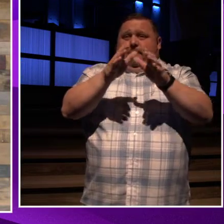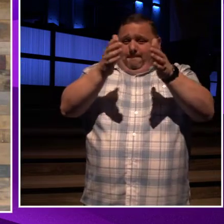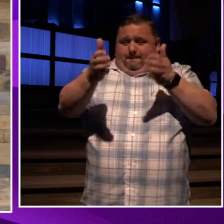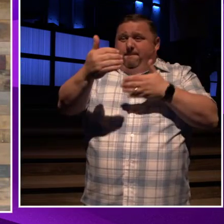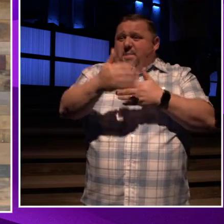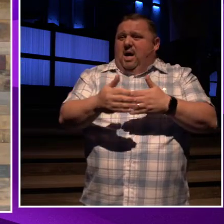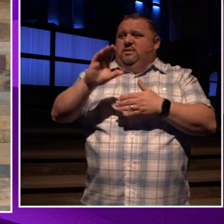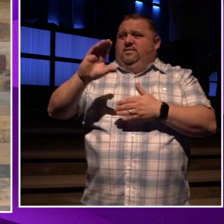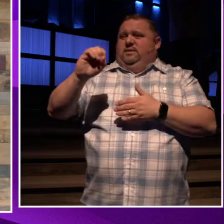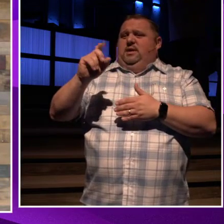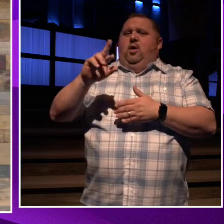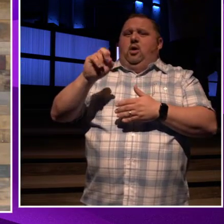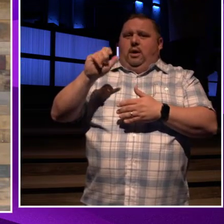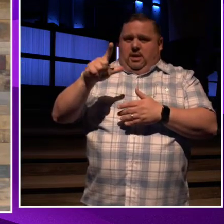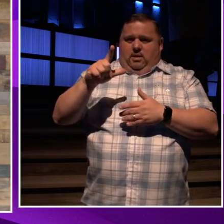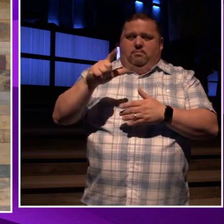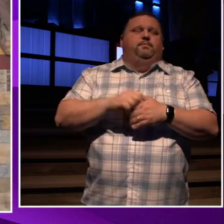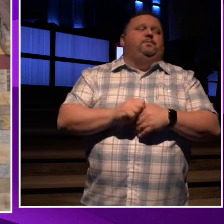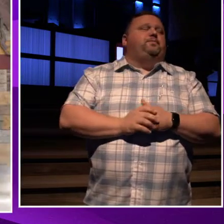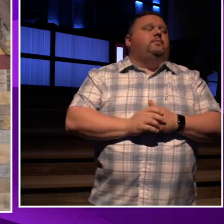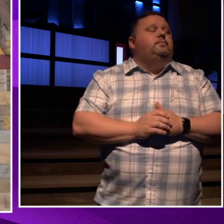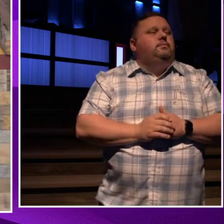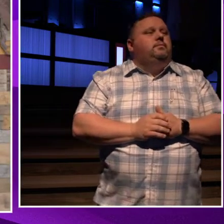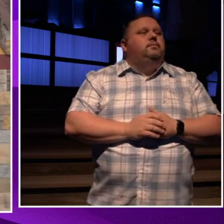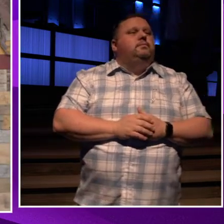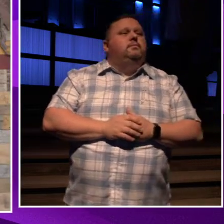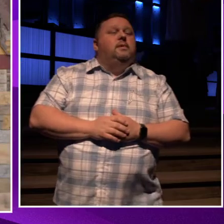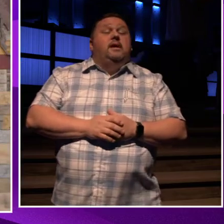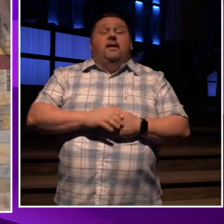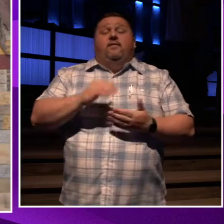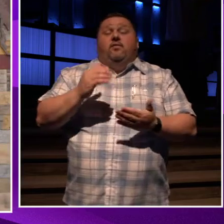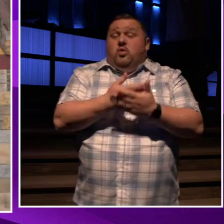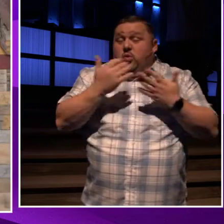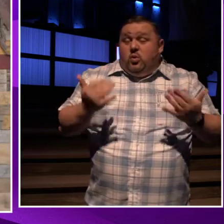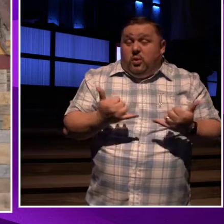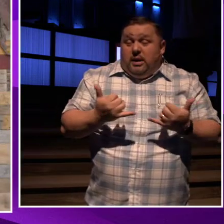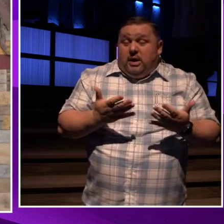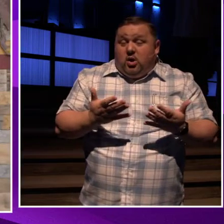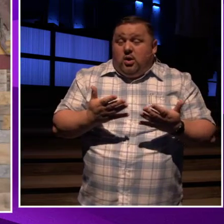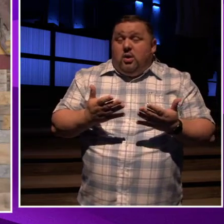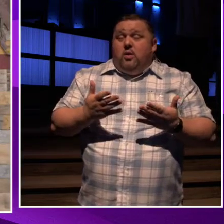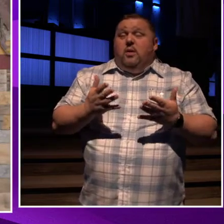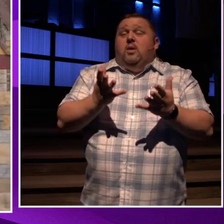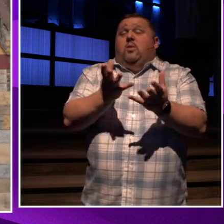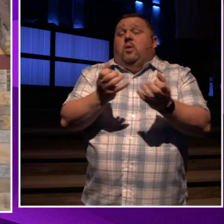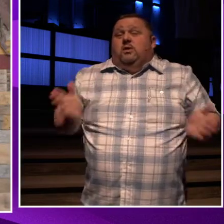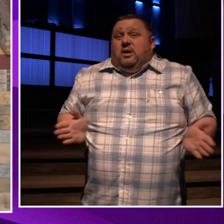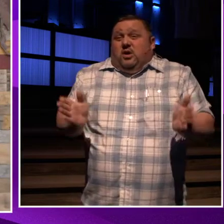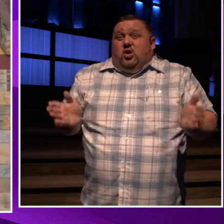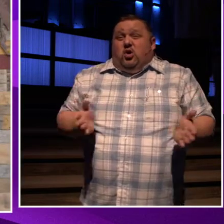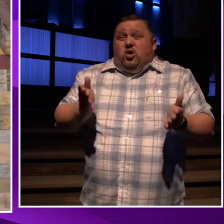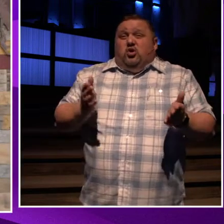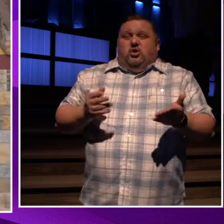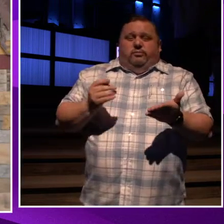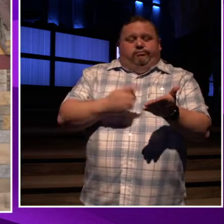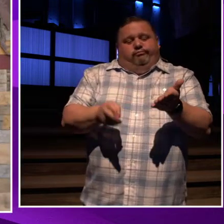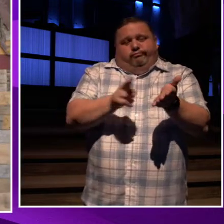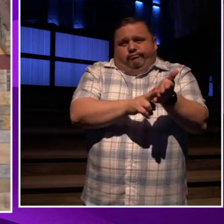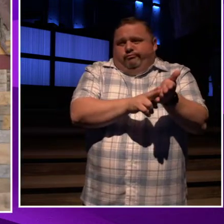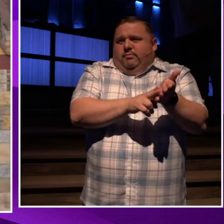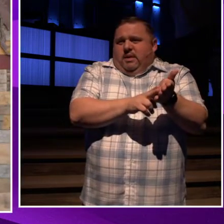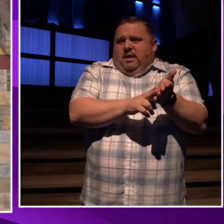to help feed kids around our city. If you're new to Central, we want to encourage you to fill out a Connect card that's located in the seat